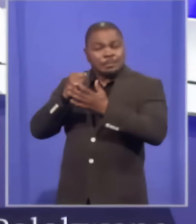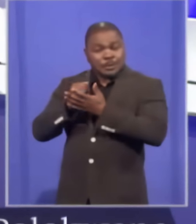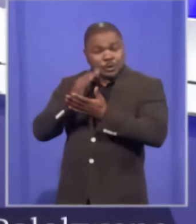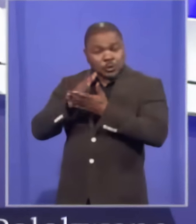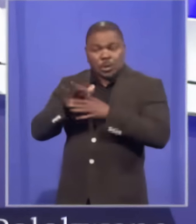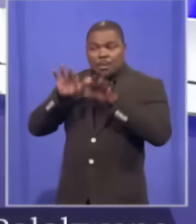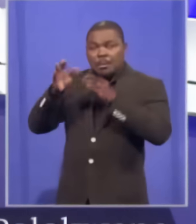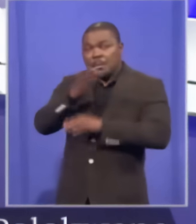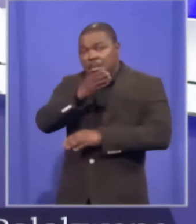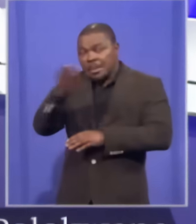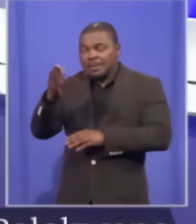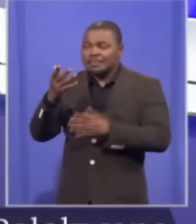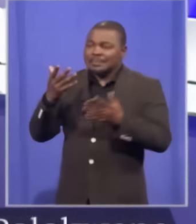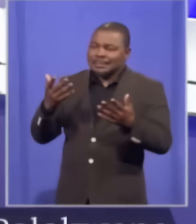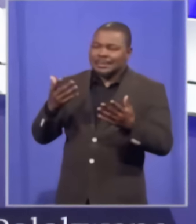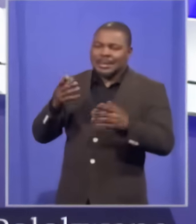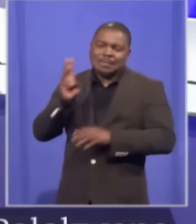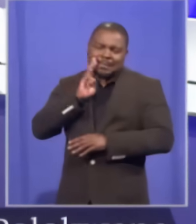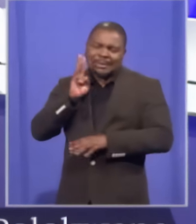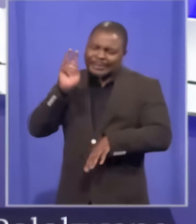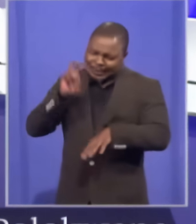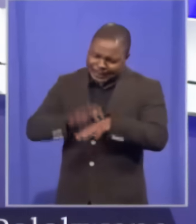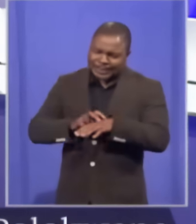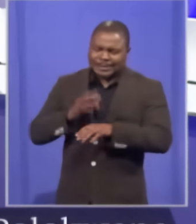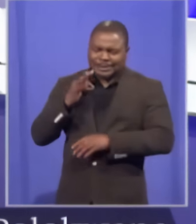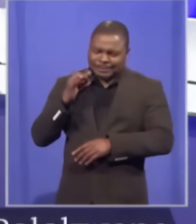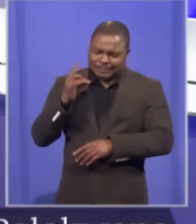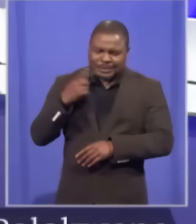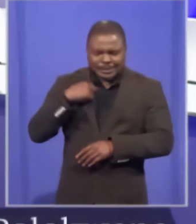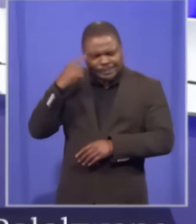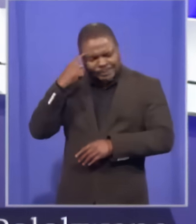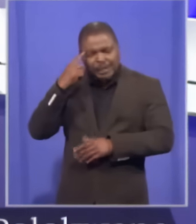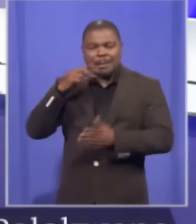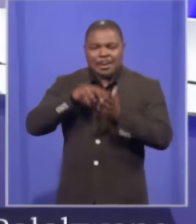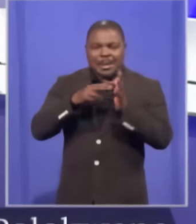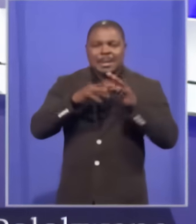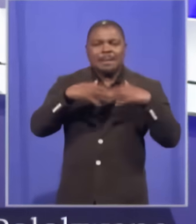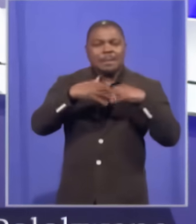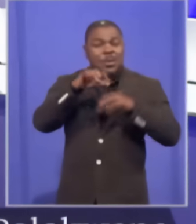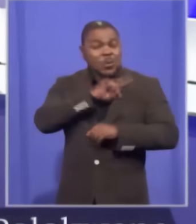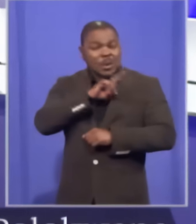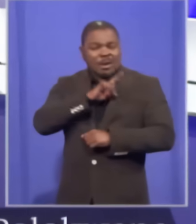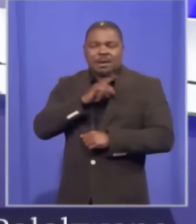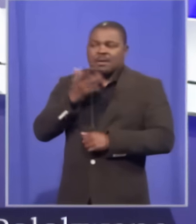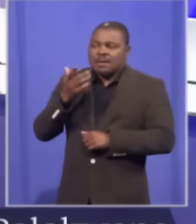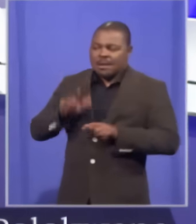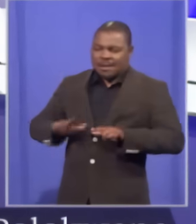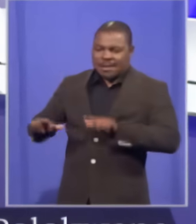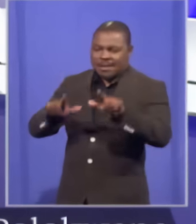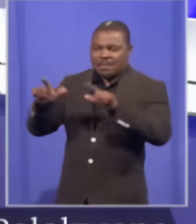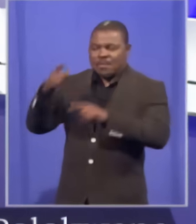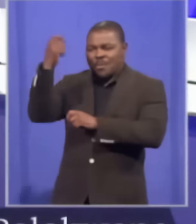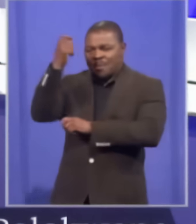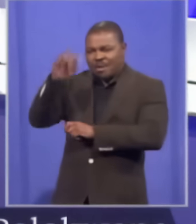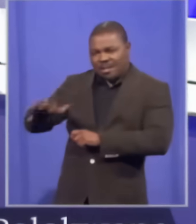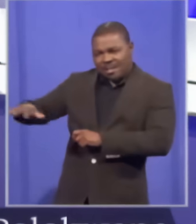gore batho ba rena ba ka se kgone go phela ka ntle le meetse a na re diraeng bjale ka e bothata ba meetse Limpopo le Polokwane e akaretšwa